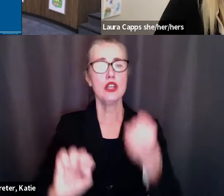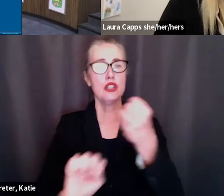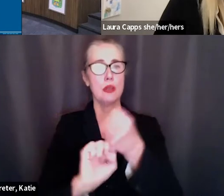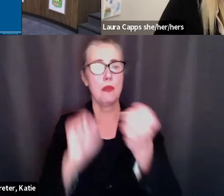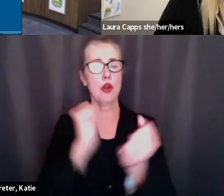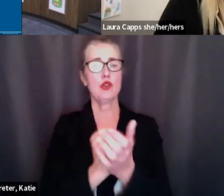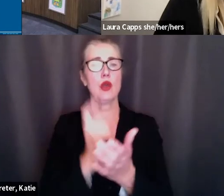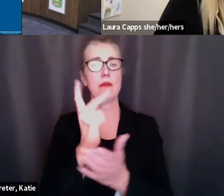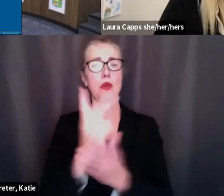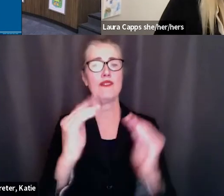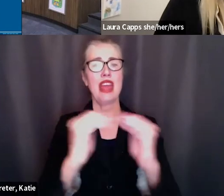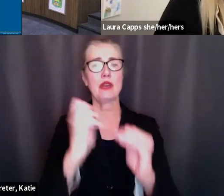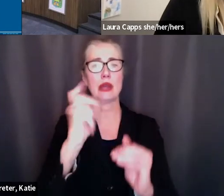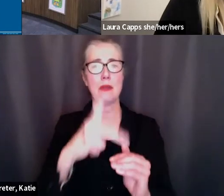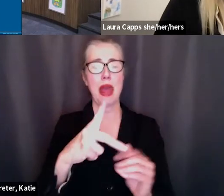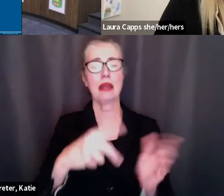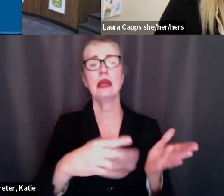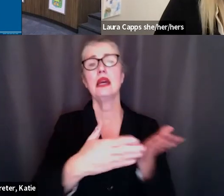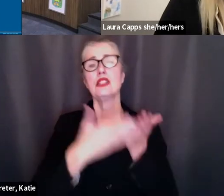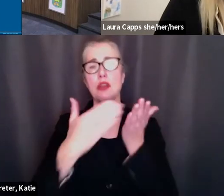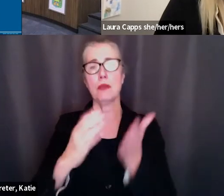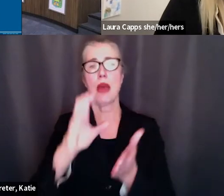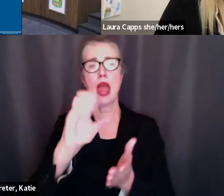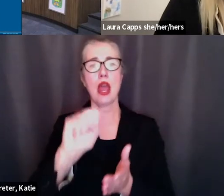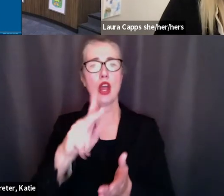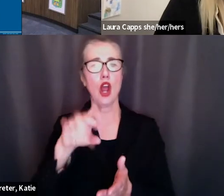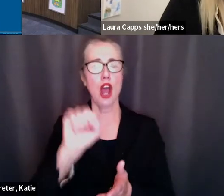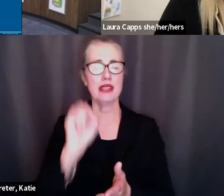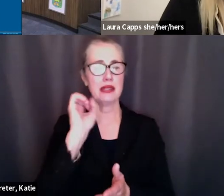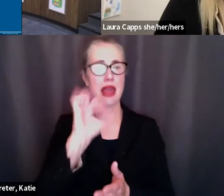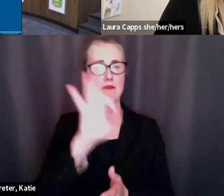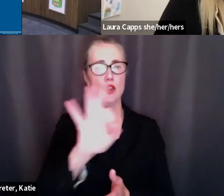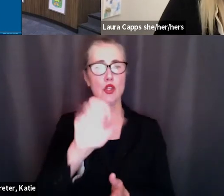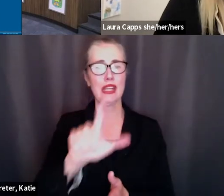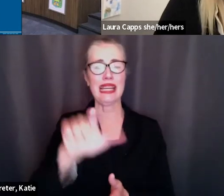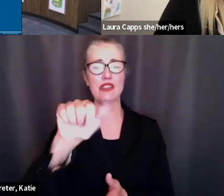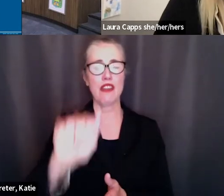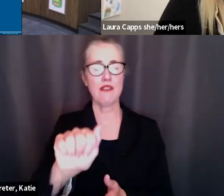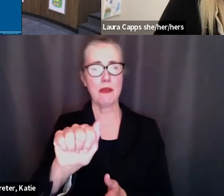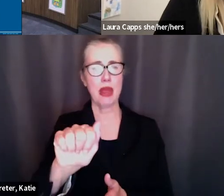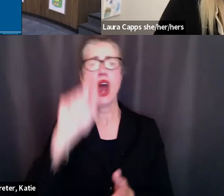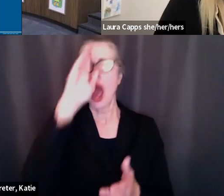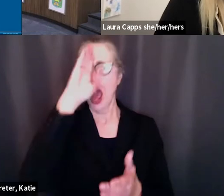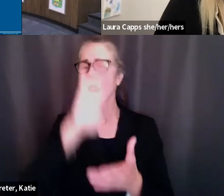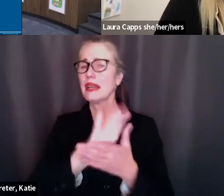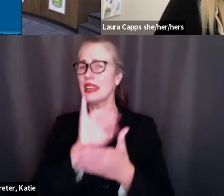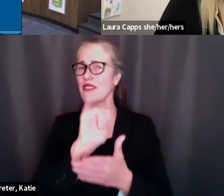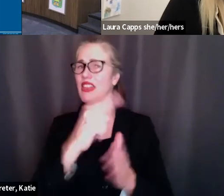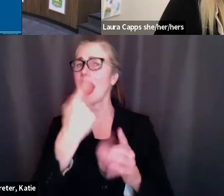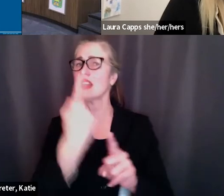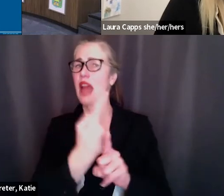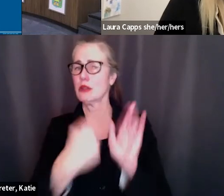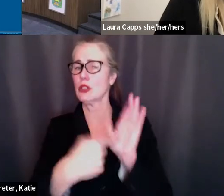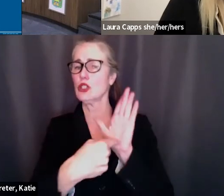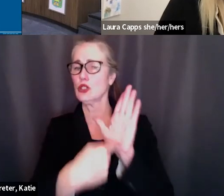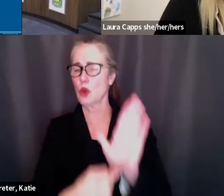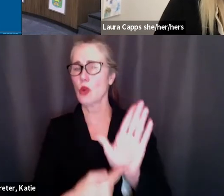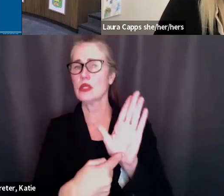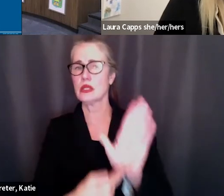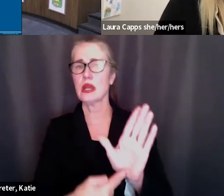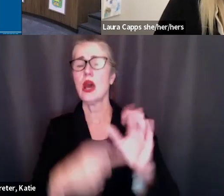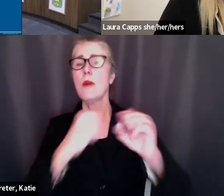our equity map submitted by cause and future leaders of america because i believe it most accurately shows the proper representation of protected